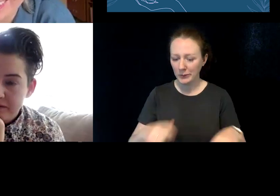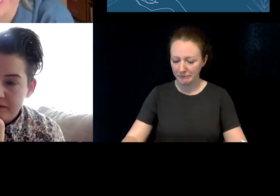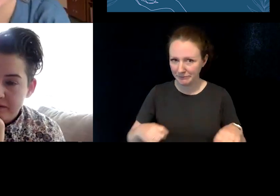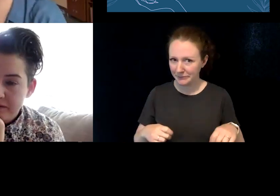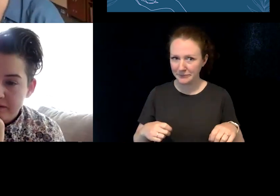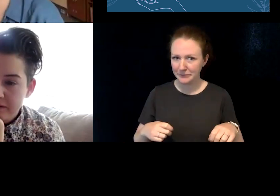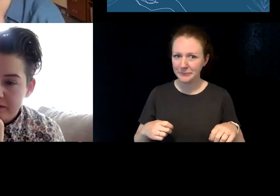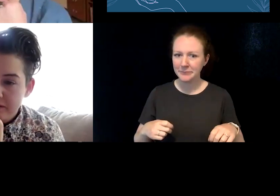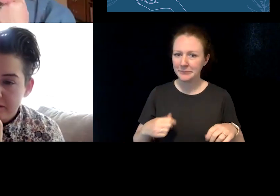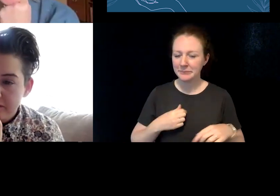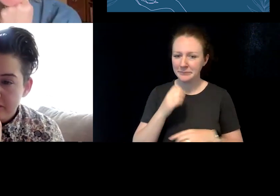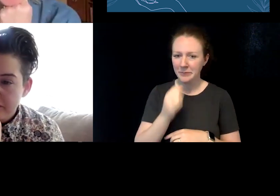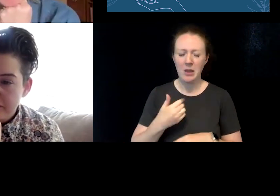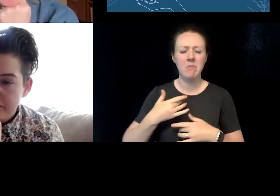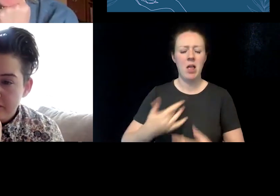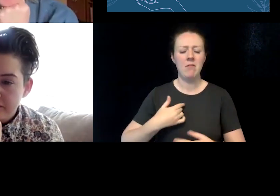mind. Usually it's a watch for me.